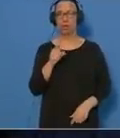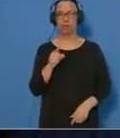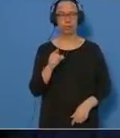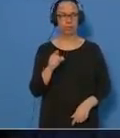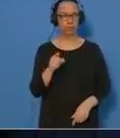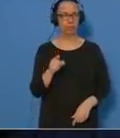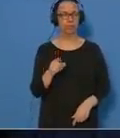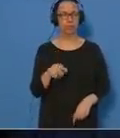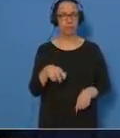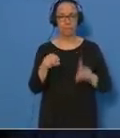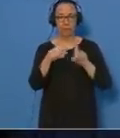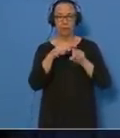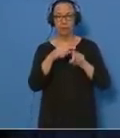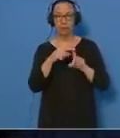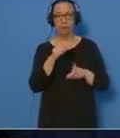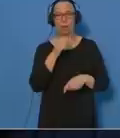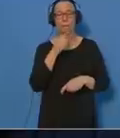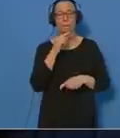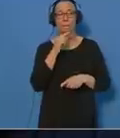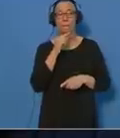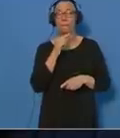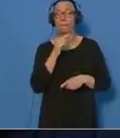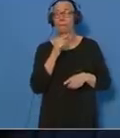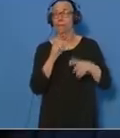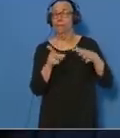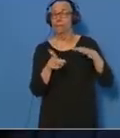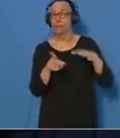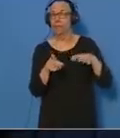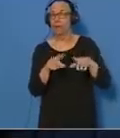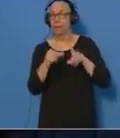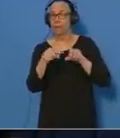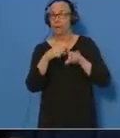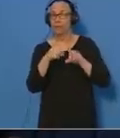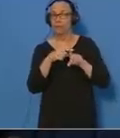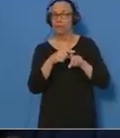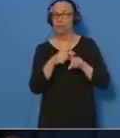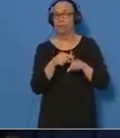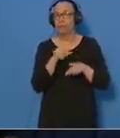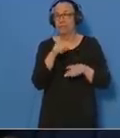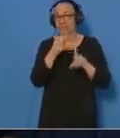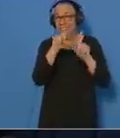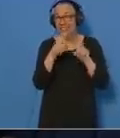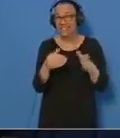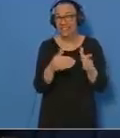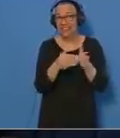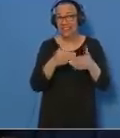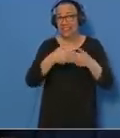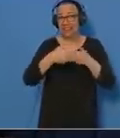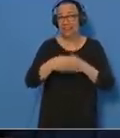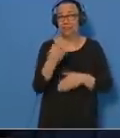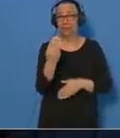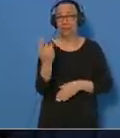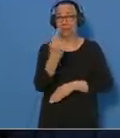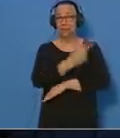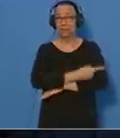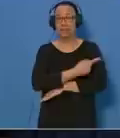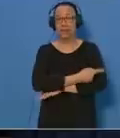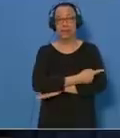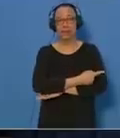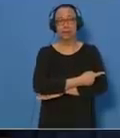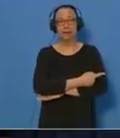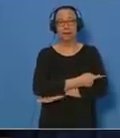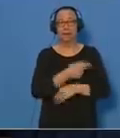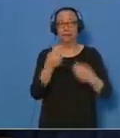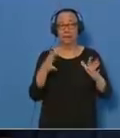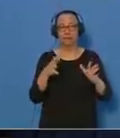positive for the COVID-19 virus, are they being retested after the 14-day period is up? At this point, the answer to